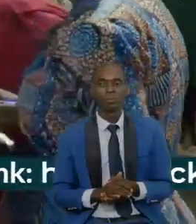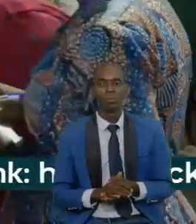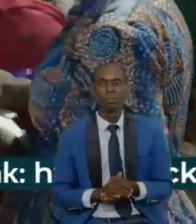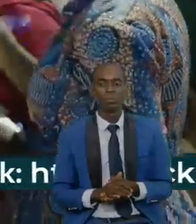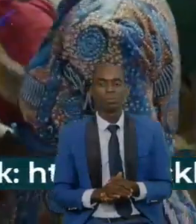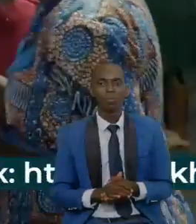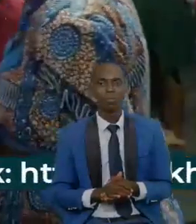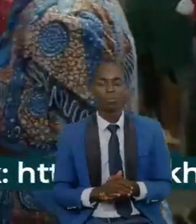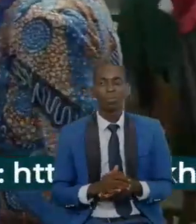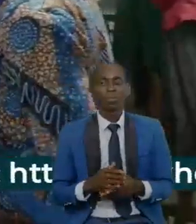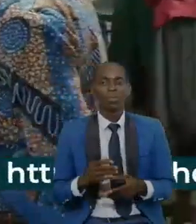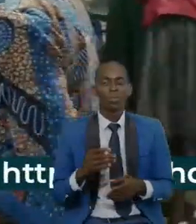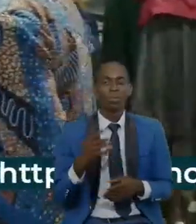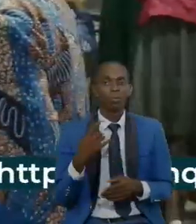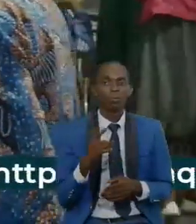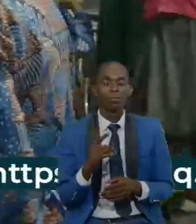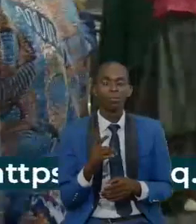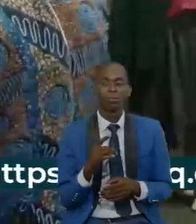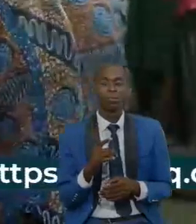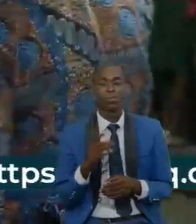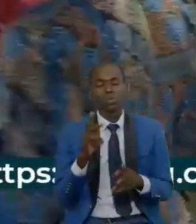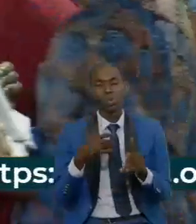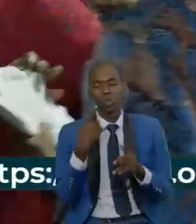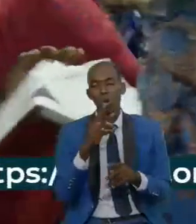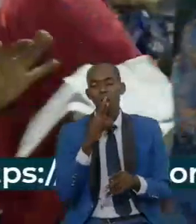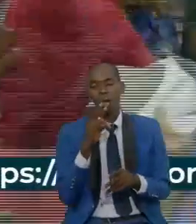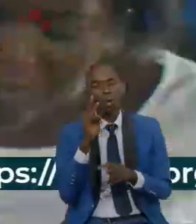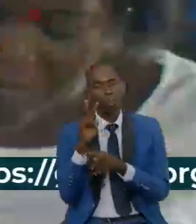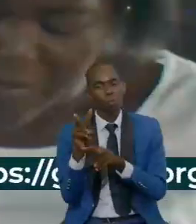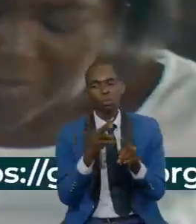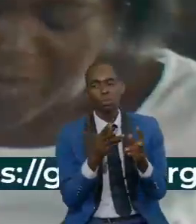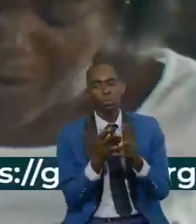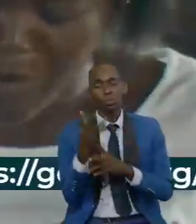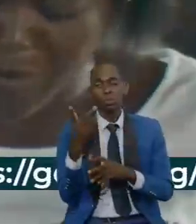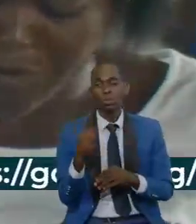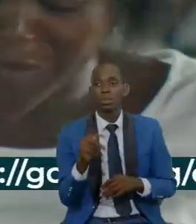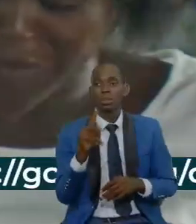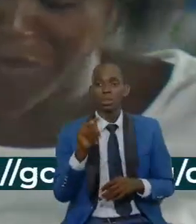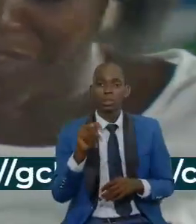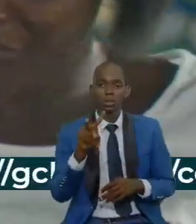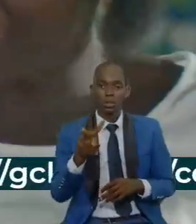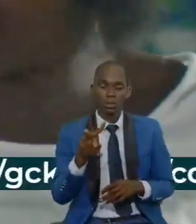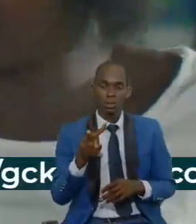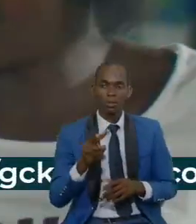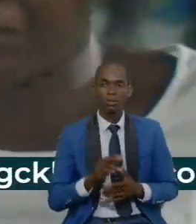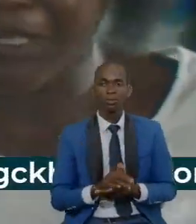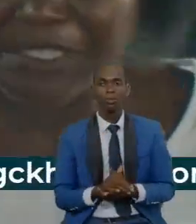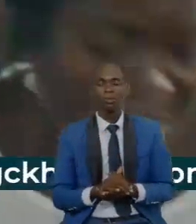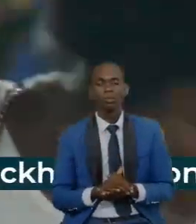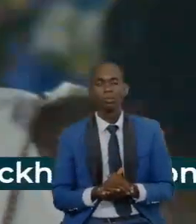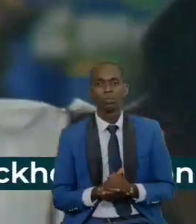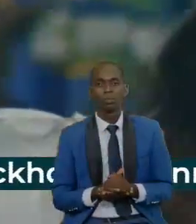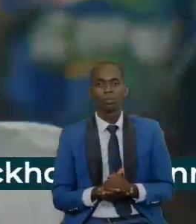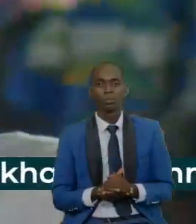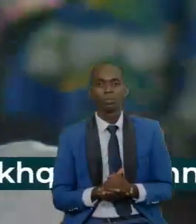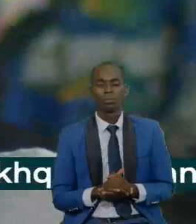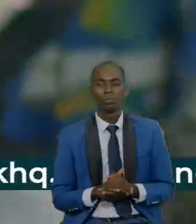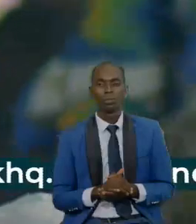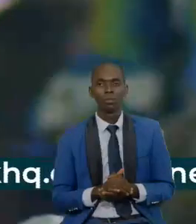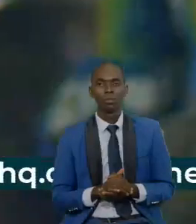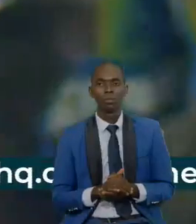following up in the radio and television, vous pouvez nous envoyer vos adresses, vos